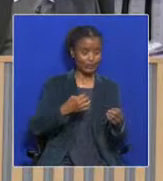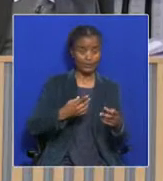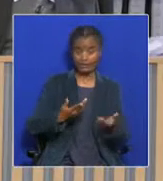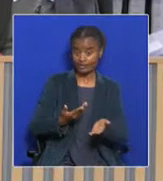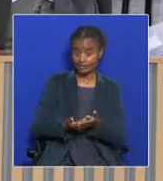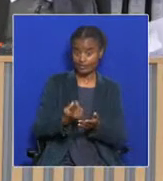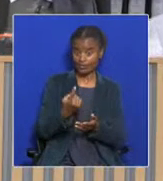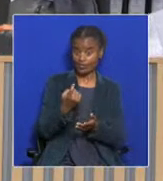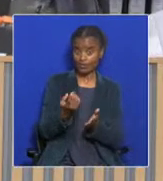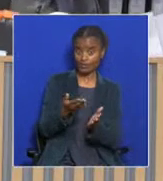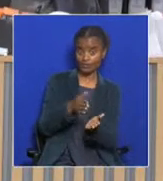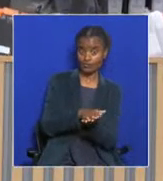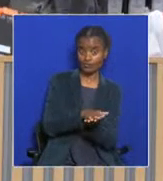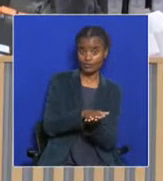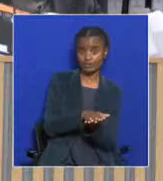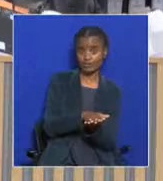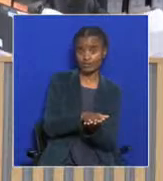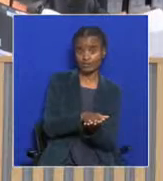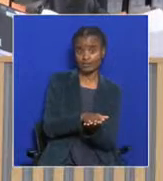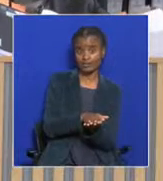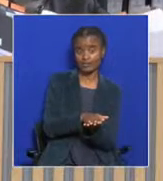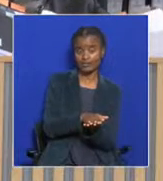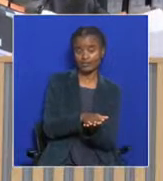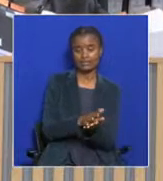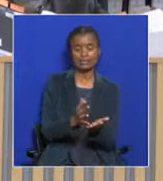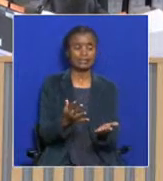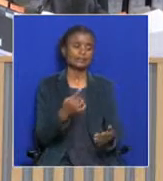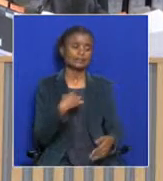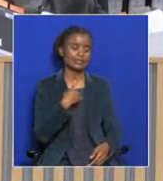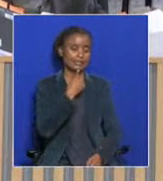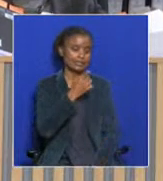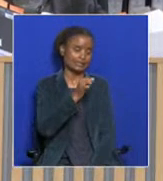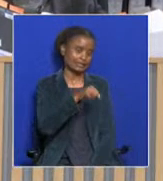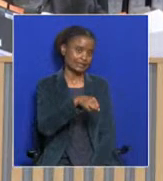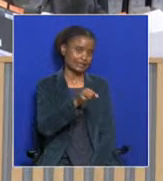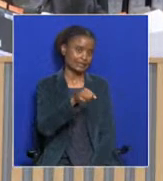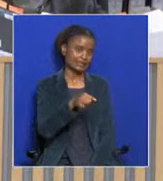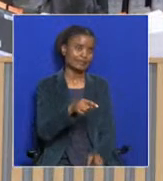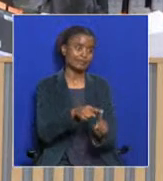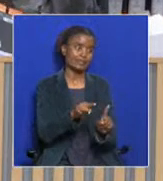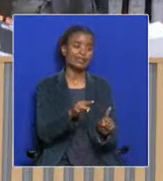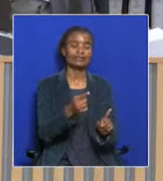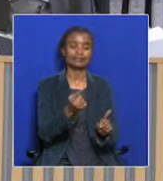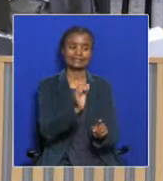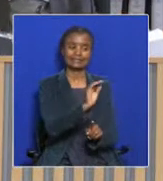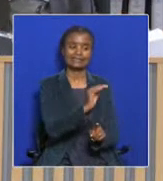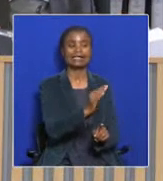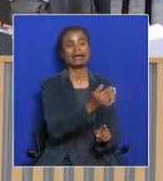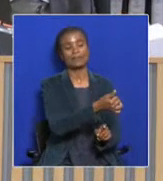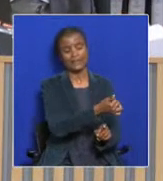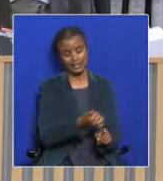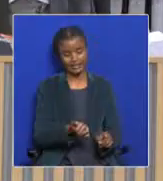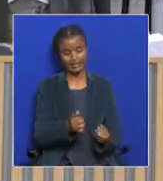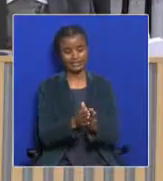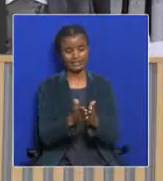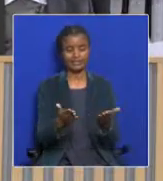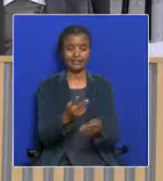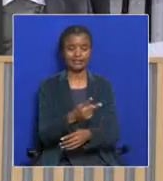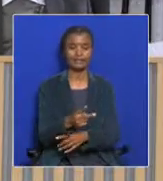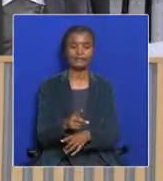I may We've got say the one yes with the and only have you reach out for it again. The presentation file, can we close